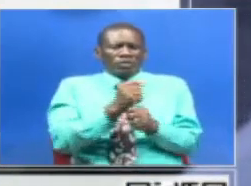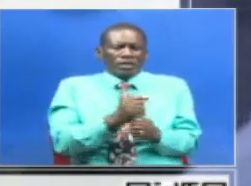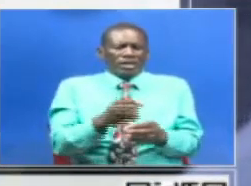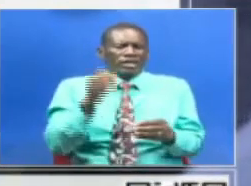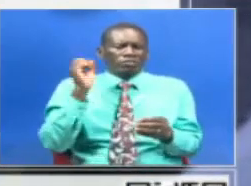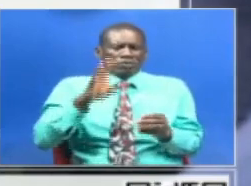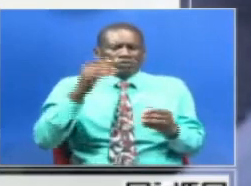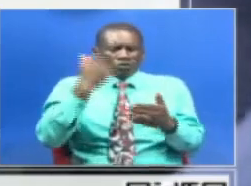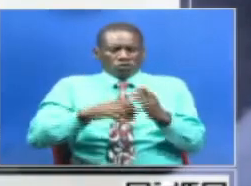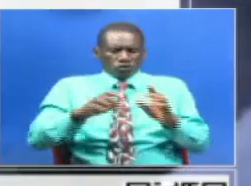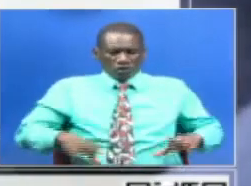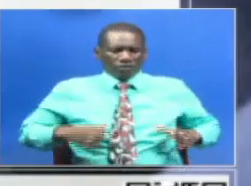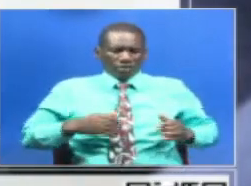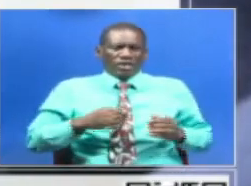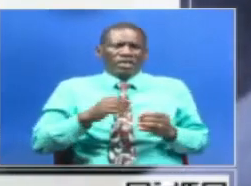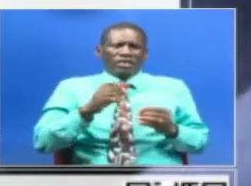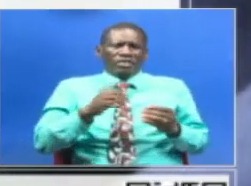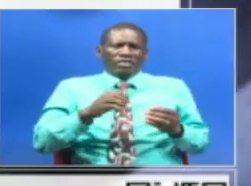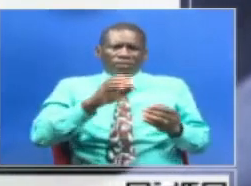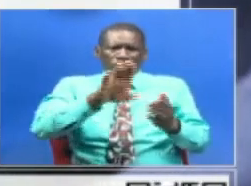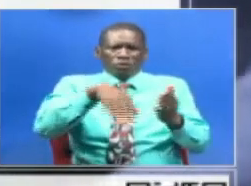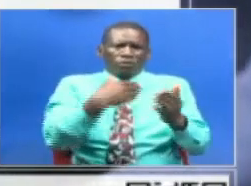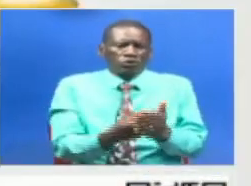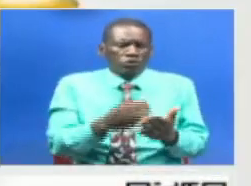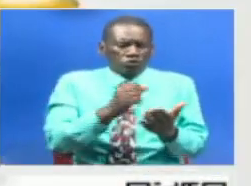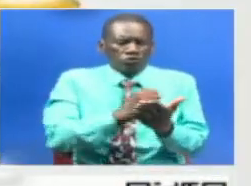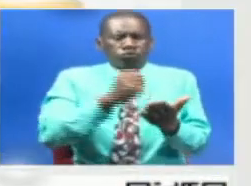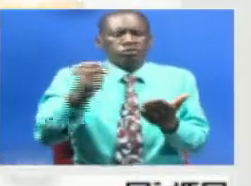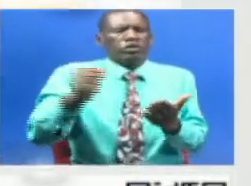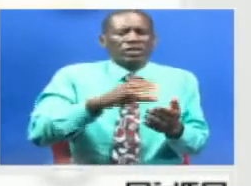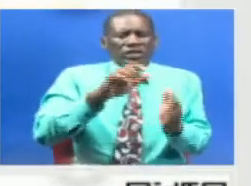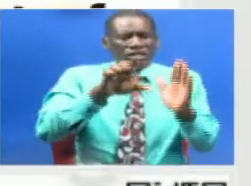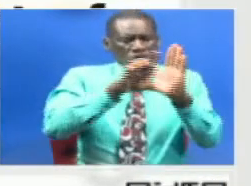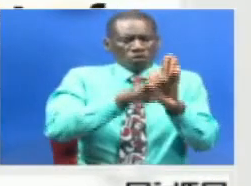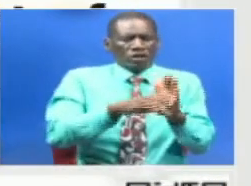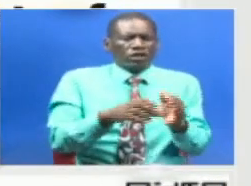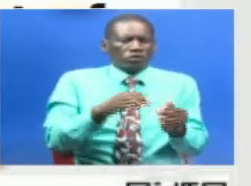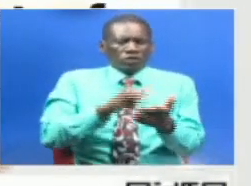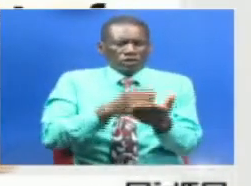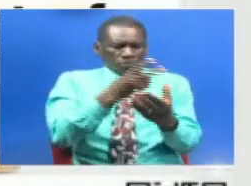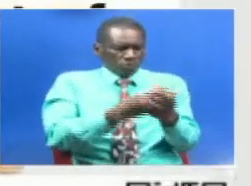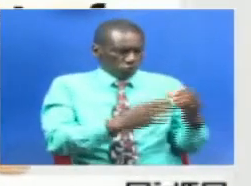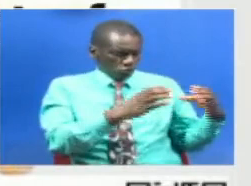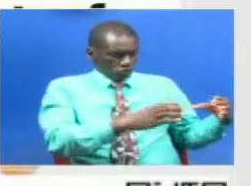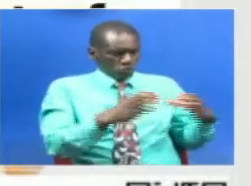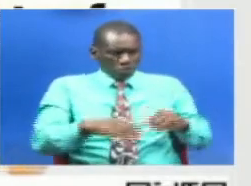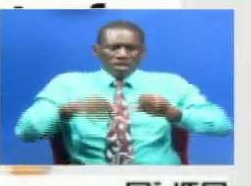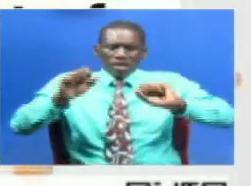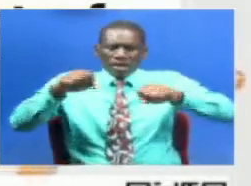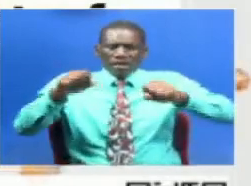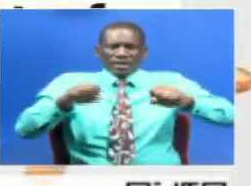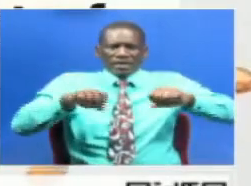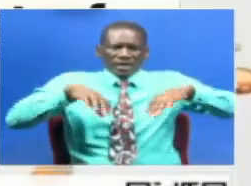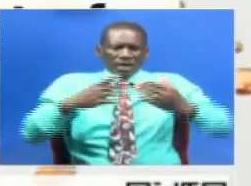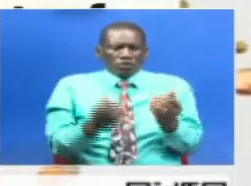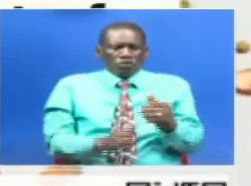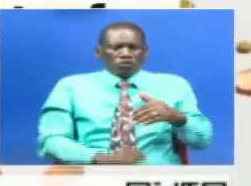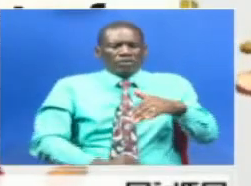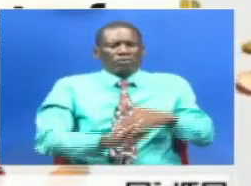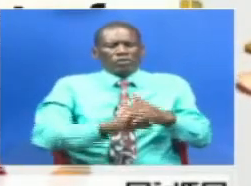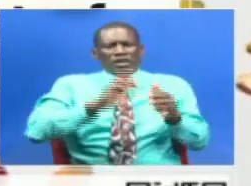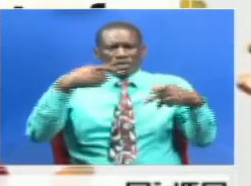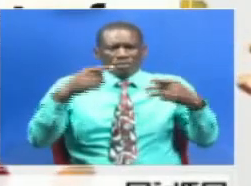the proposal to repeal the act is to allow the two sides to agree on how to emancipate Kenyans from the high cost of living,